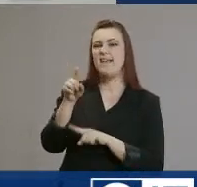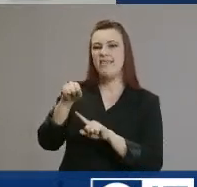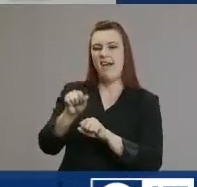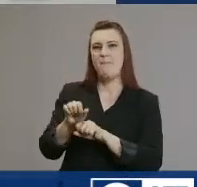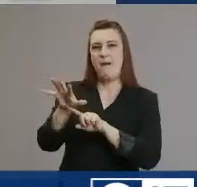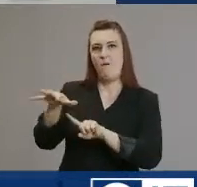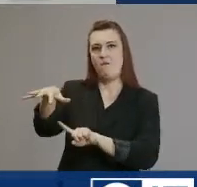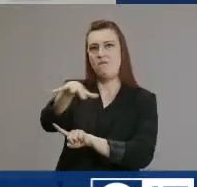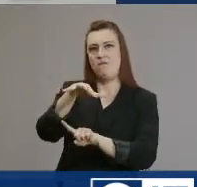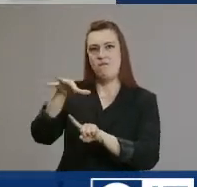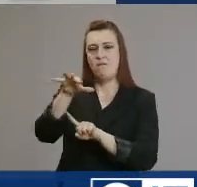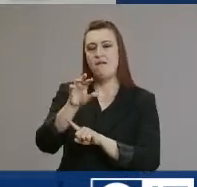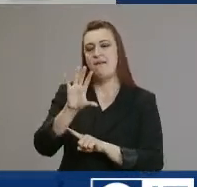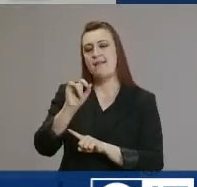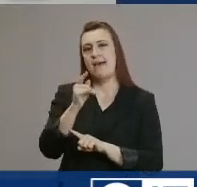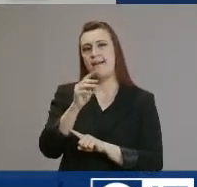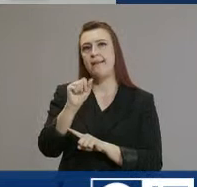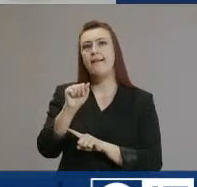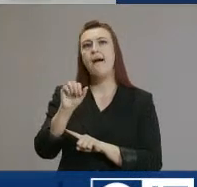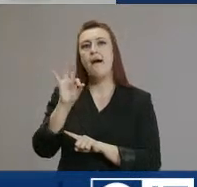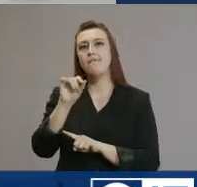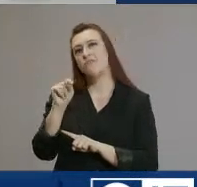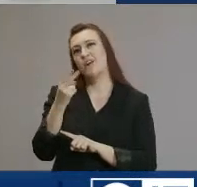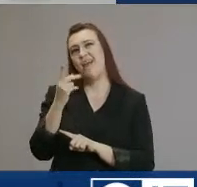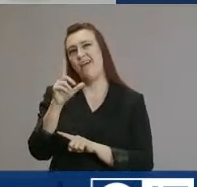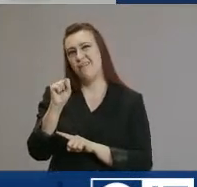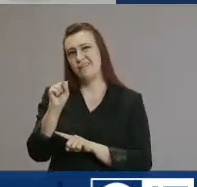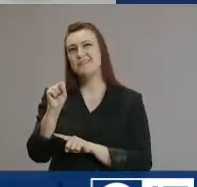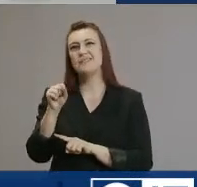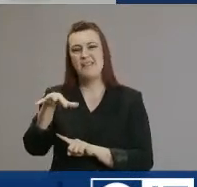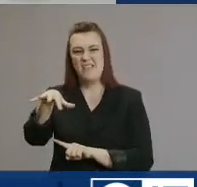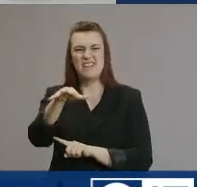Tucson sector. As many of you know, we had a fire here